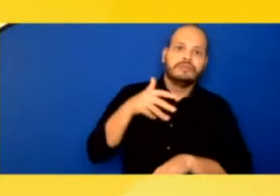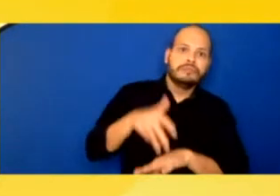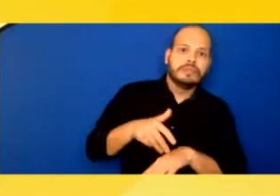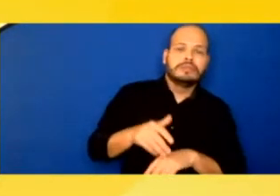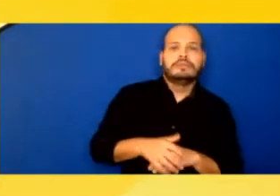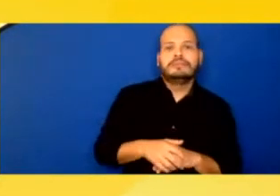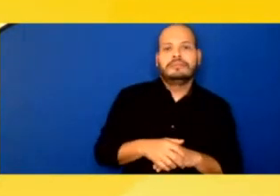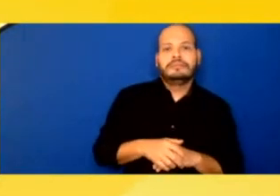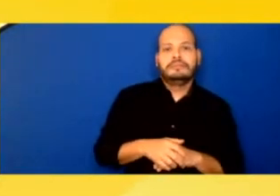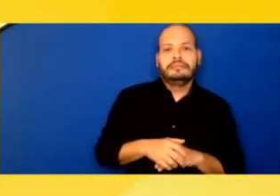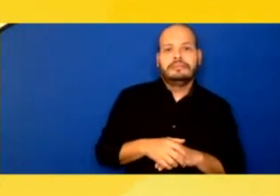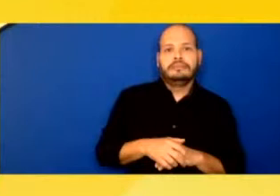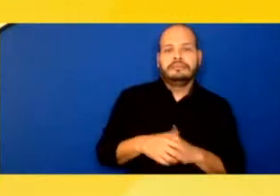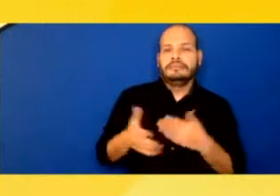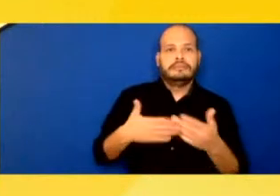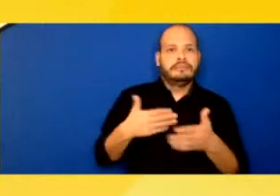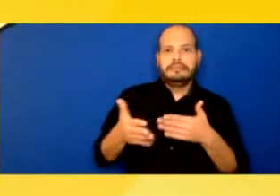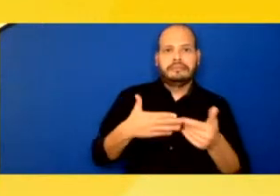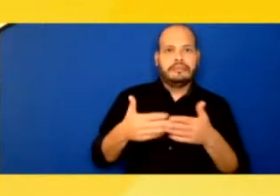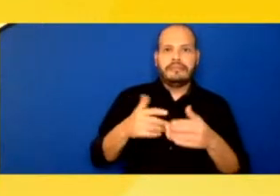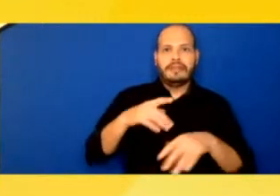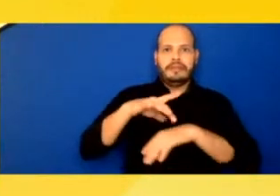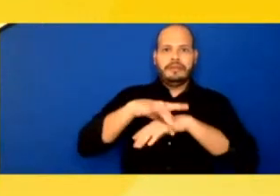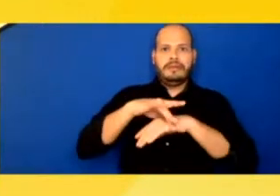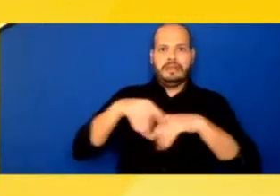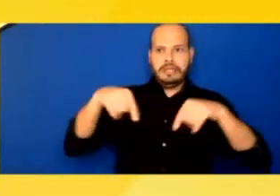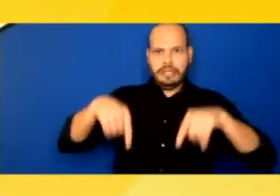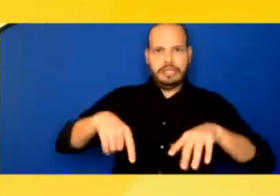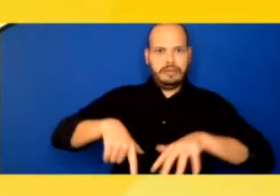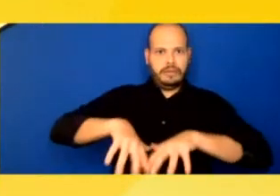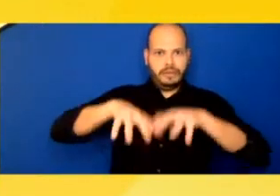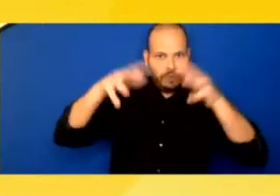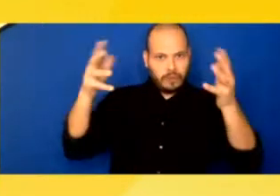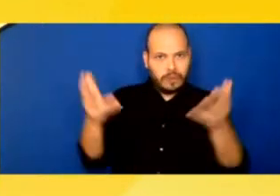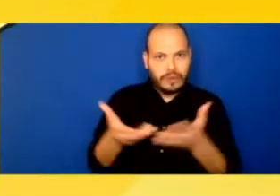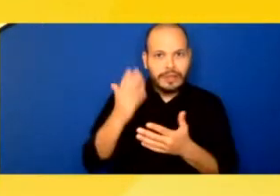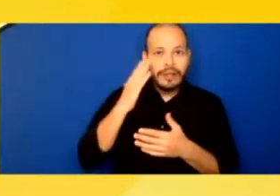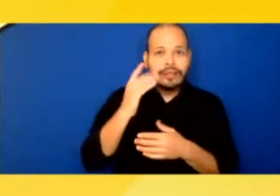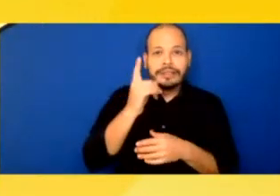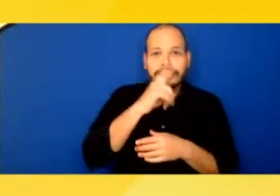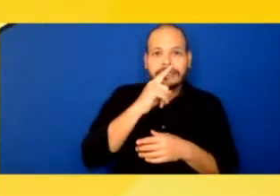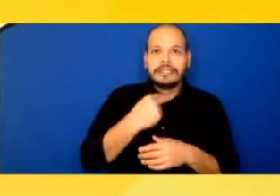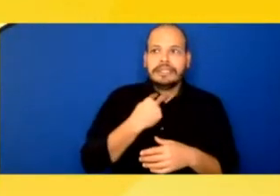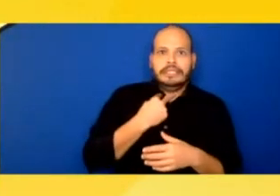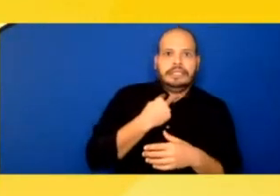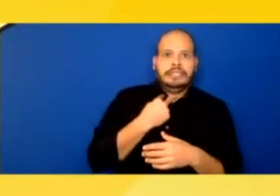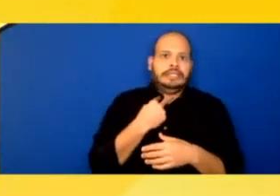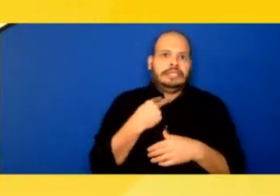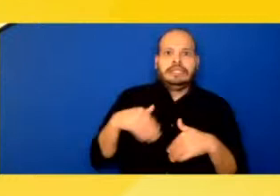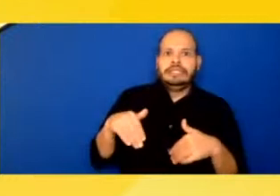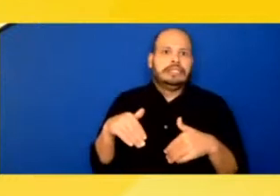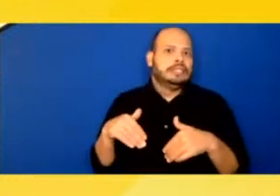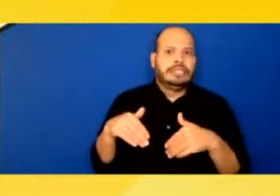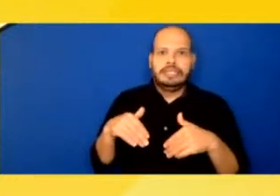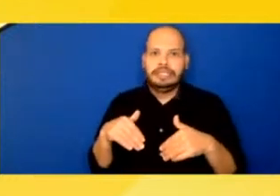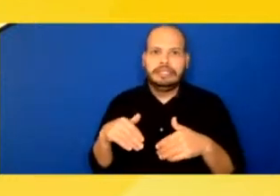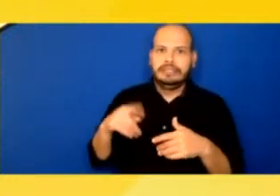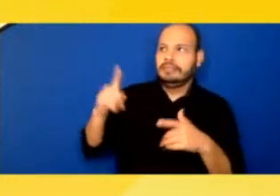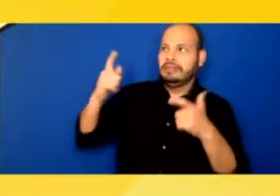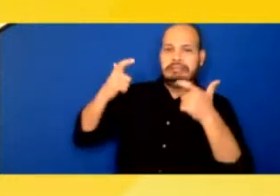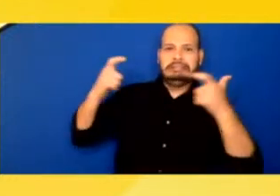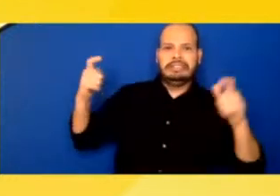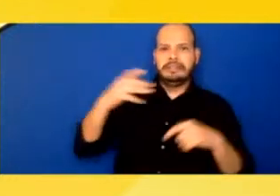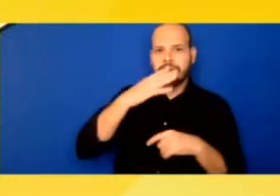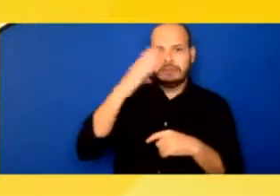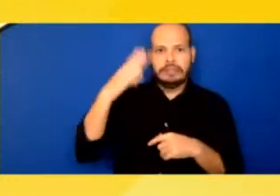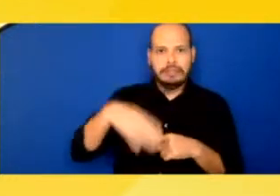mouse, or in fact, many, many mice, and there is a huge elephant on our tail. Mm-hmm. We can't